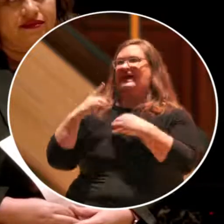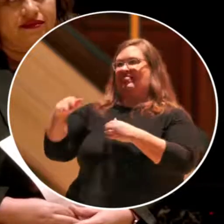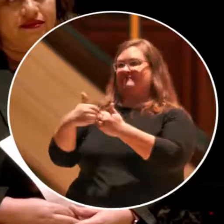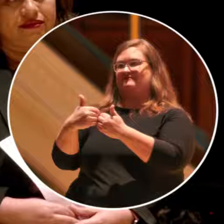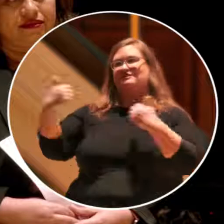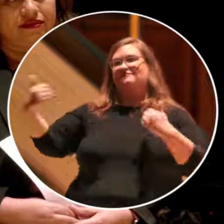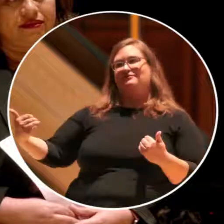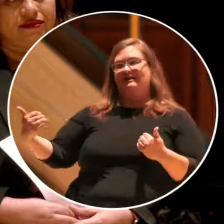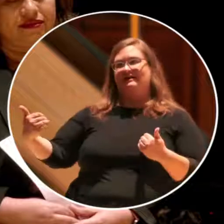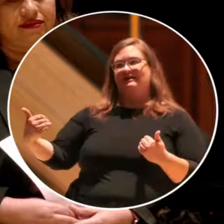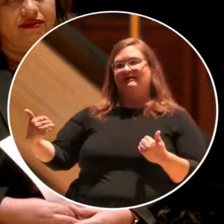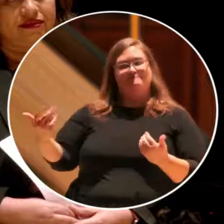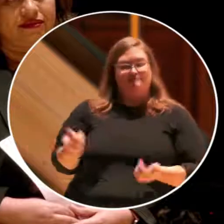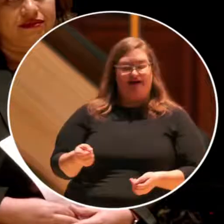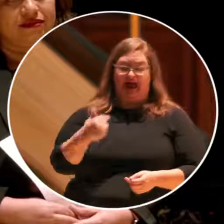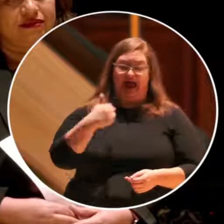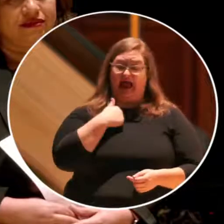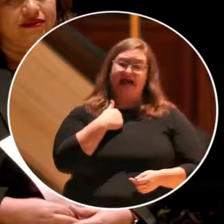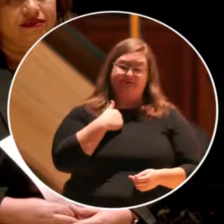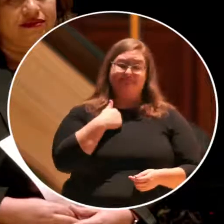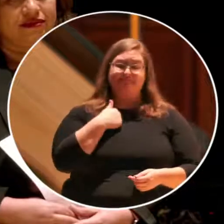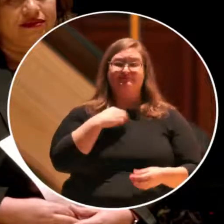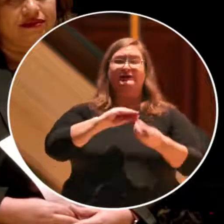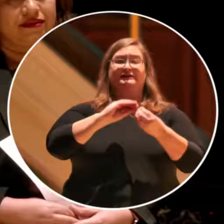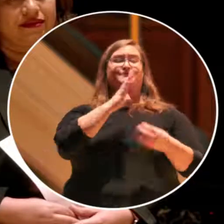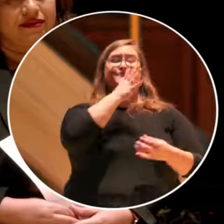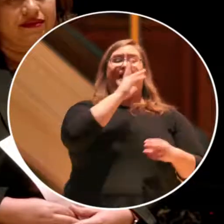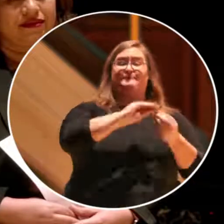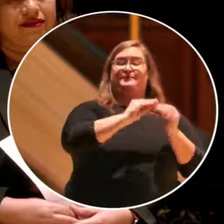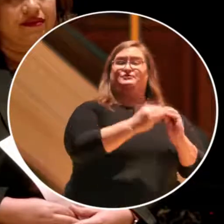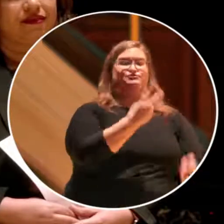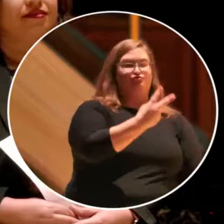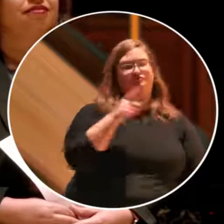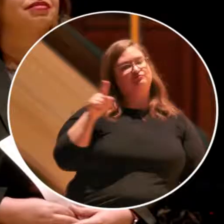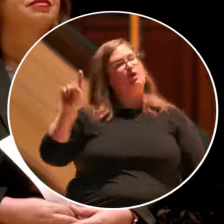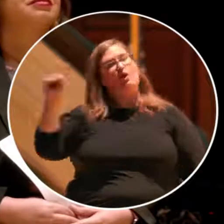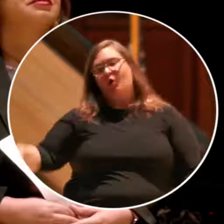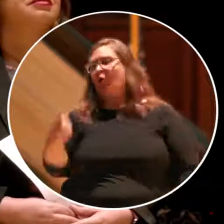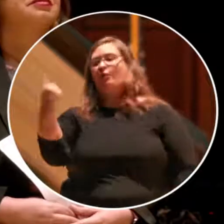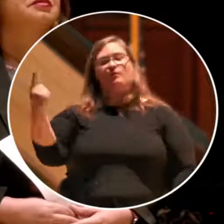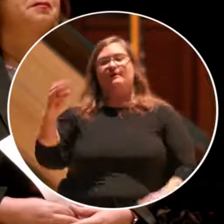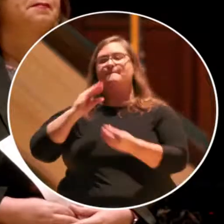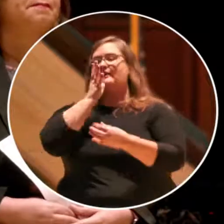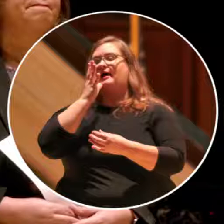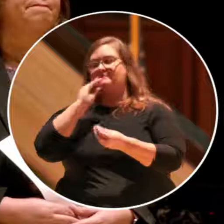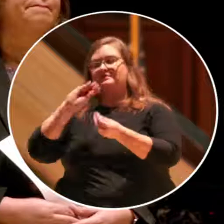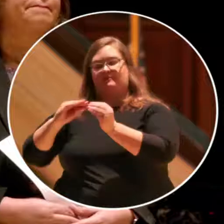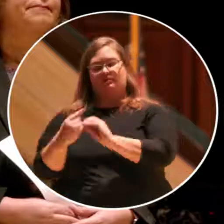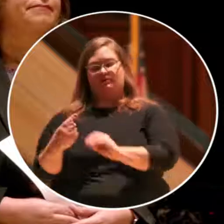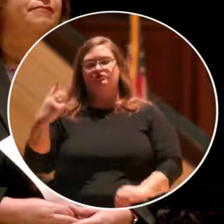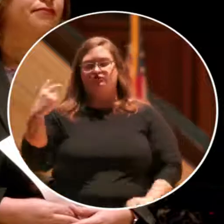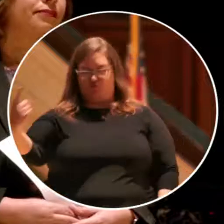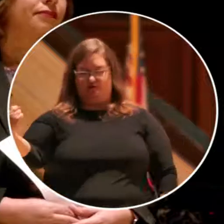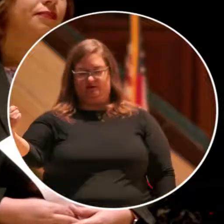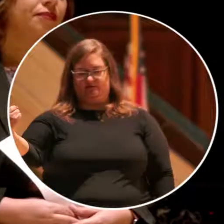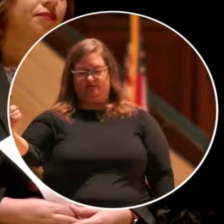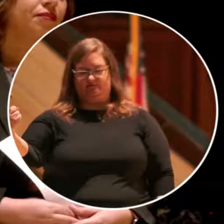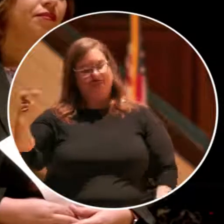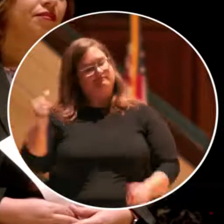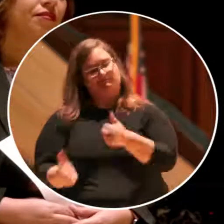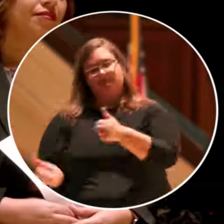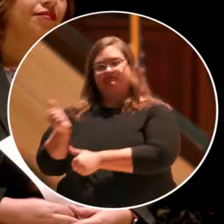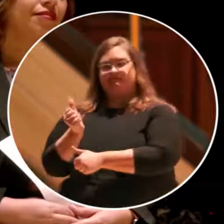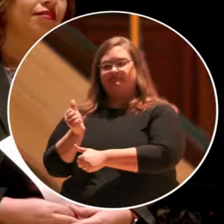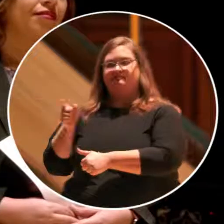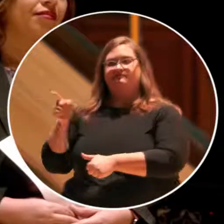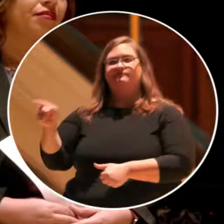competition. No one makes our daughter light up the way her mother does. No one. Happy